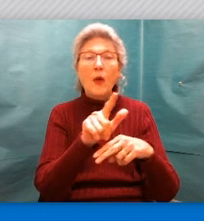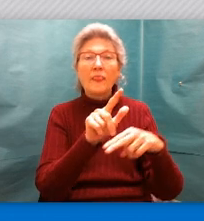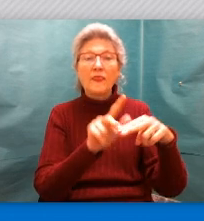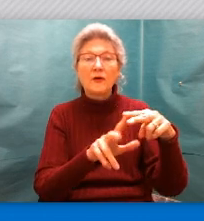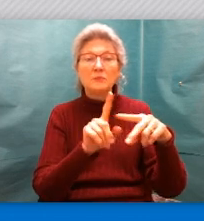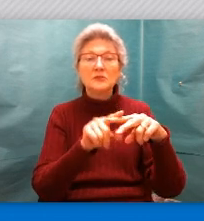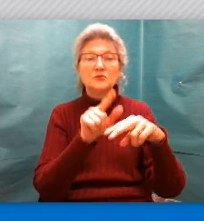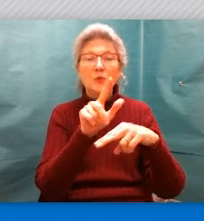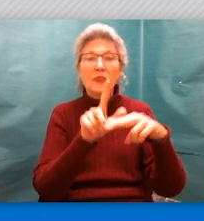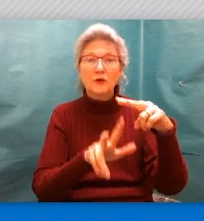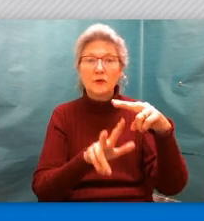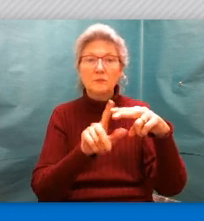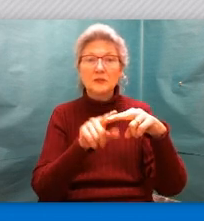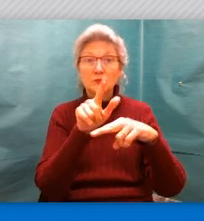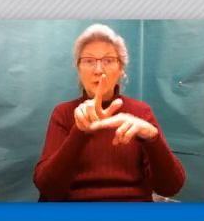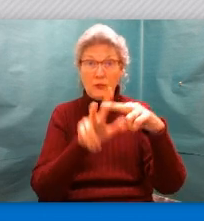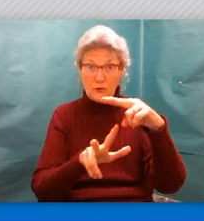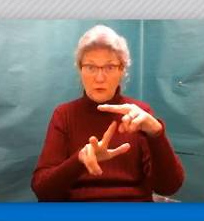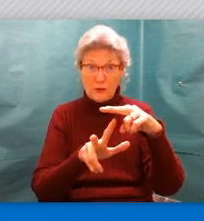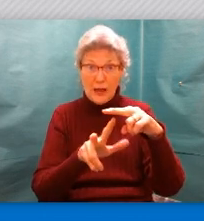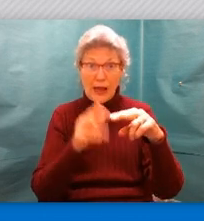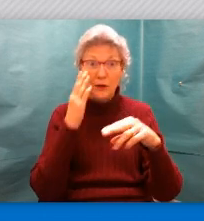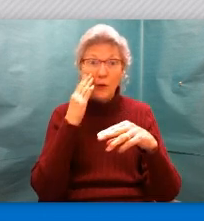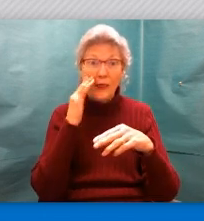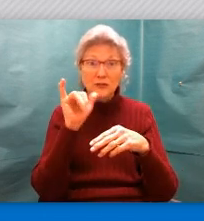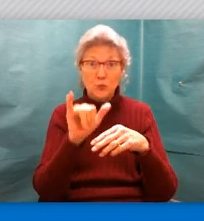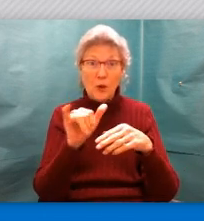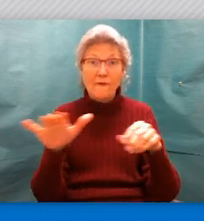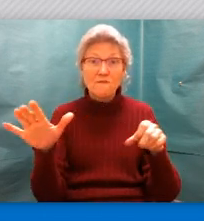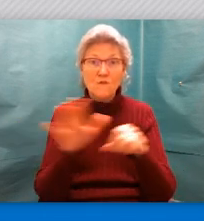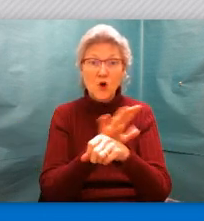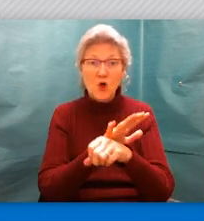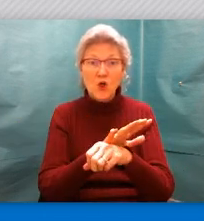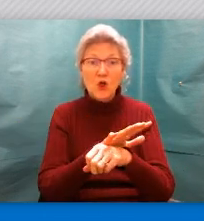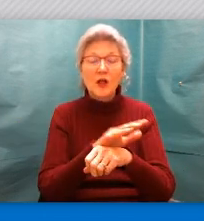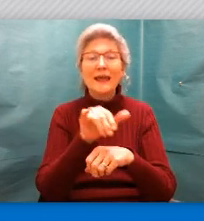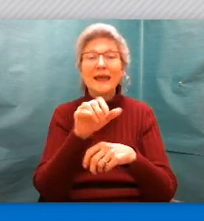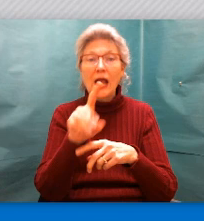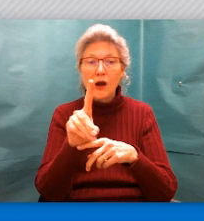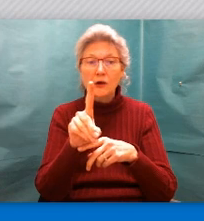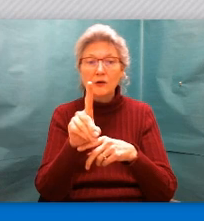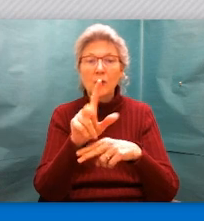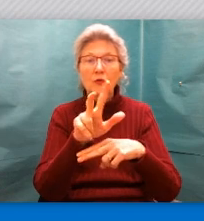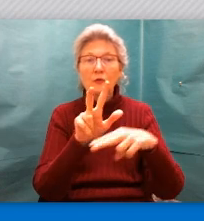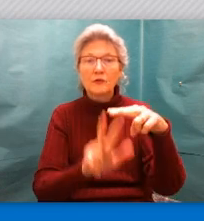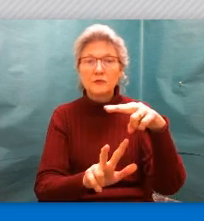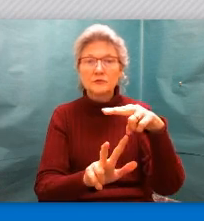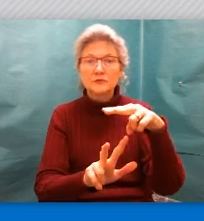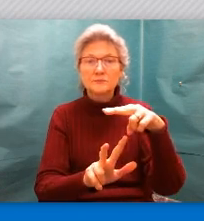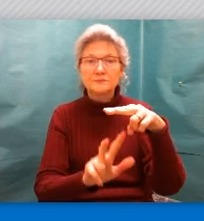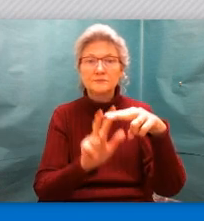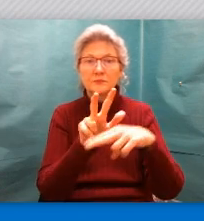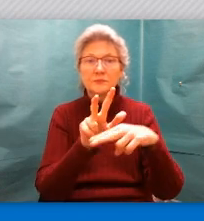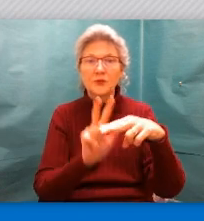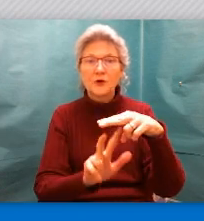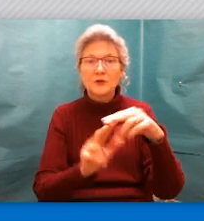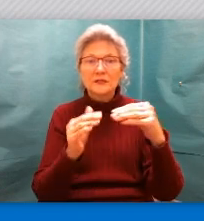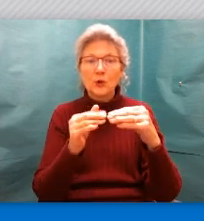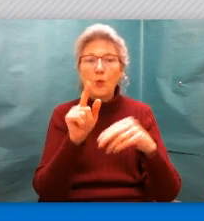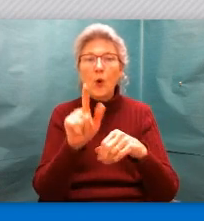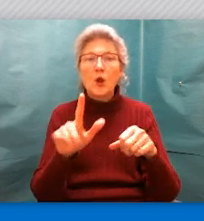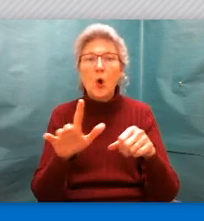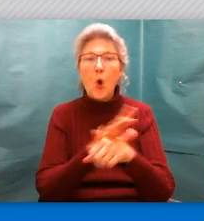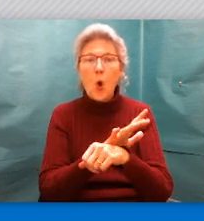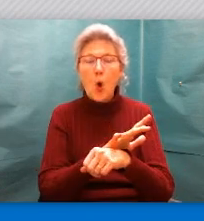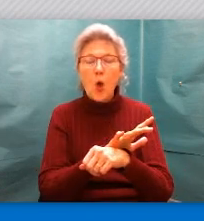1/3 plus 1/3 plus 1/3. I know that this equals 3 thirds, which is 1 whole yard. Remember, I'm trying to find